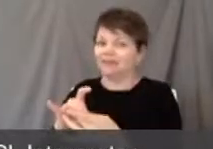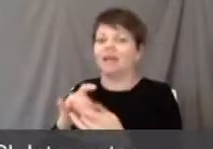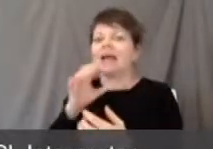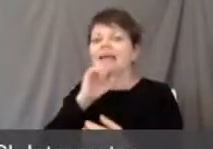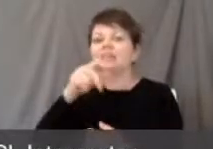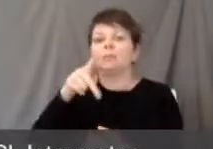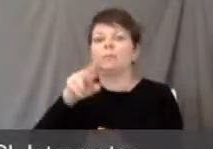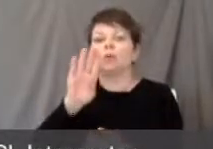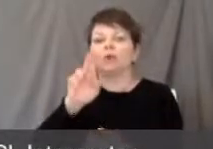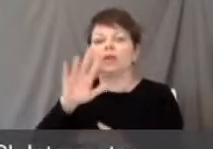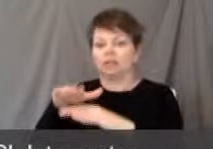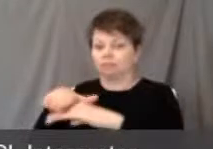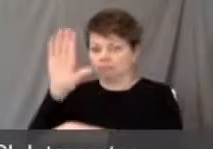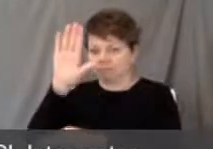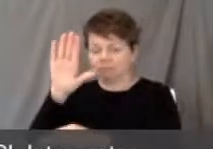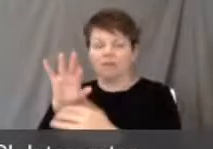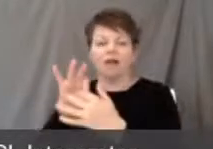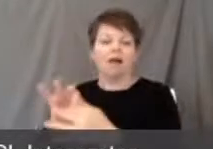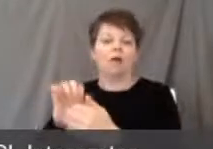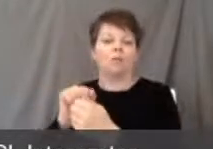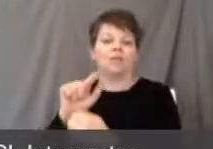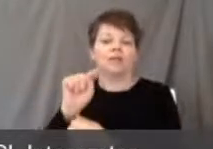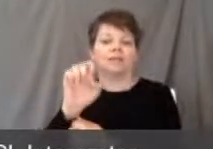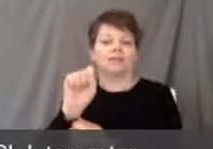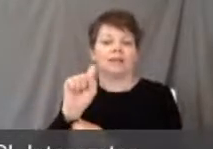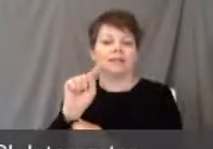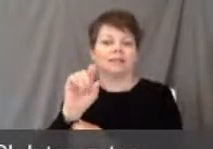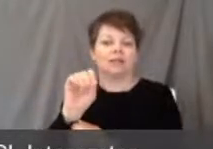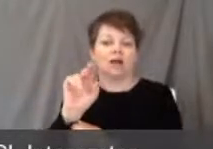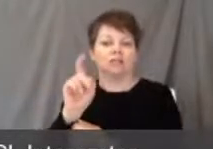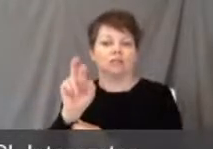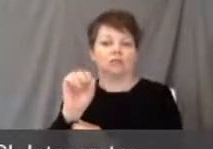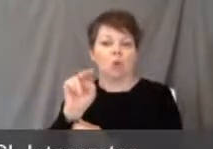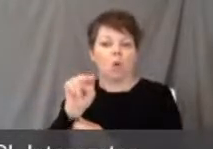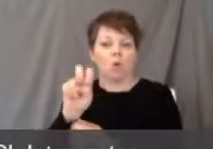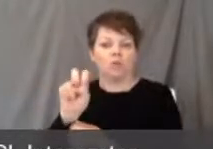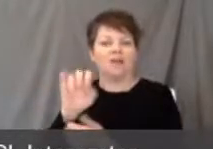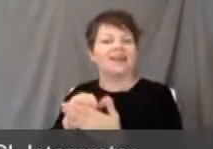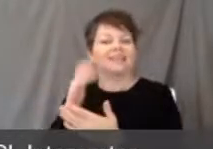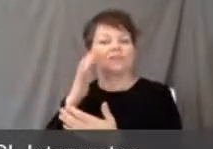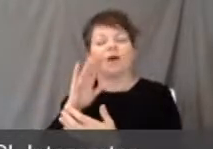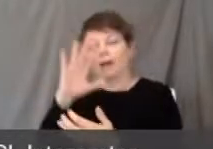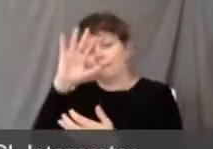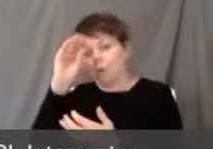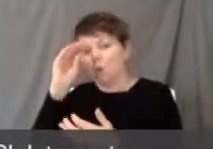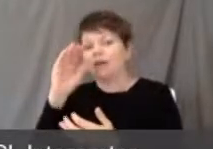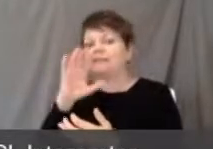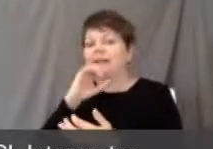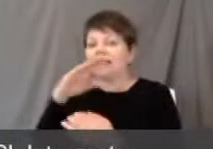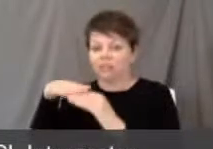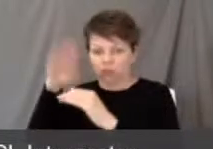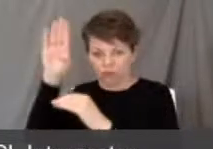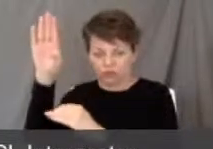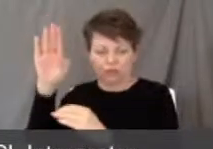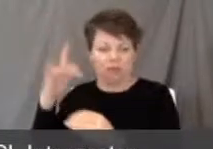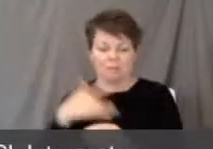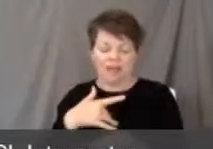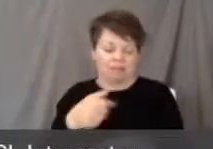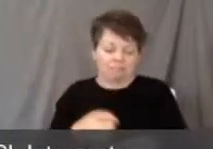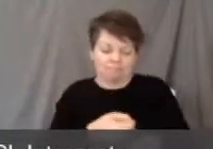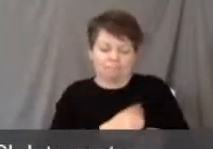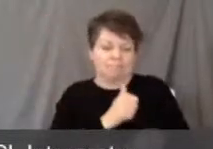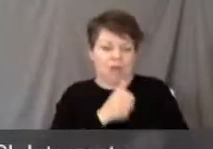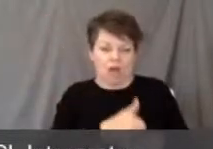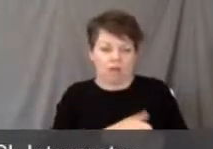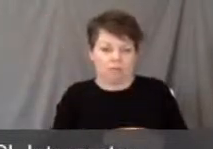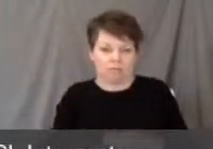like testosterone. So that's why it tends to be targeting that little bit older age group, and men more in particular. Great. You actually answered